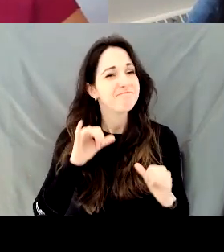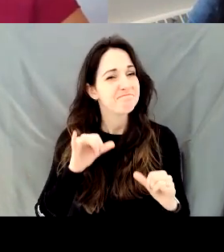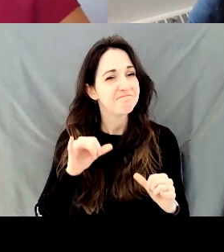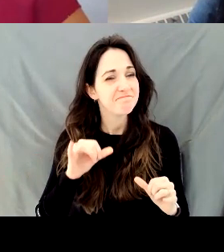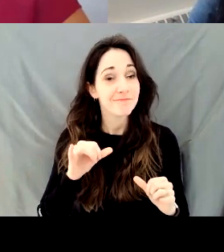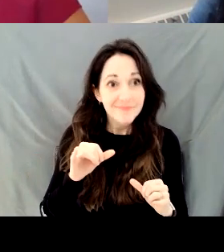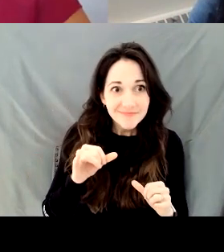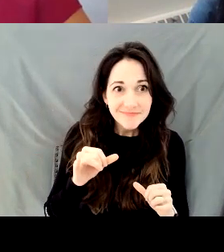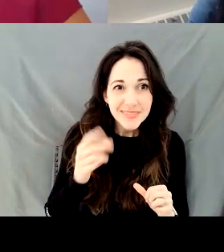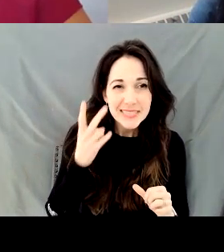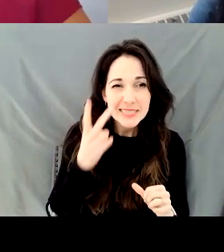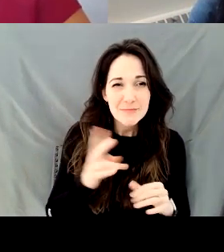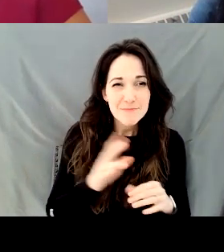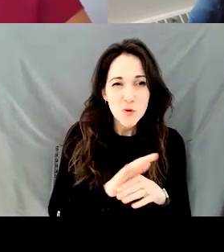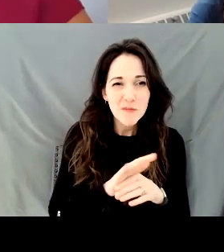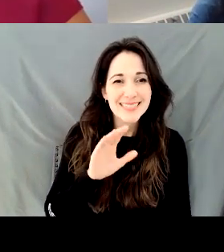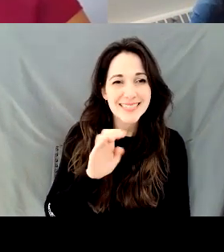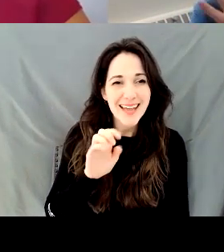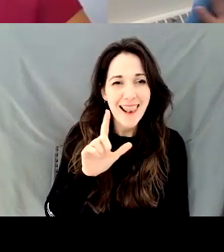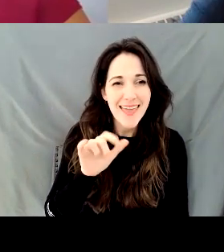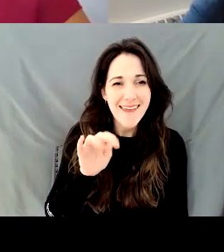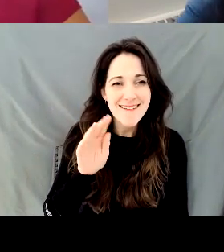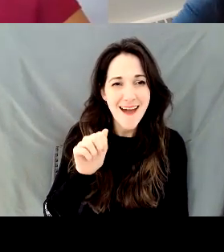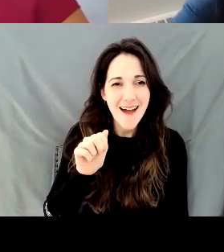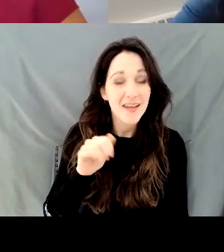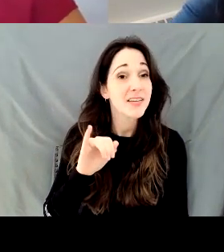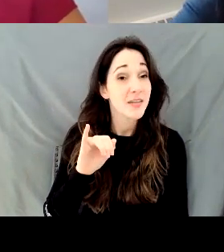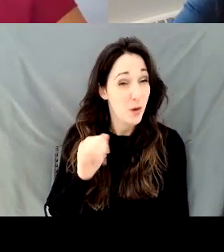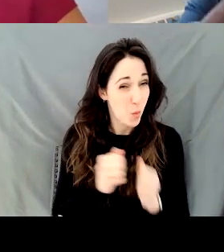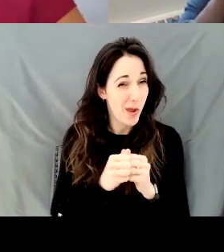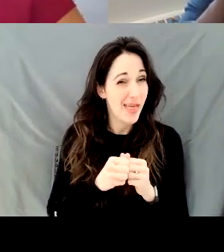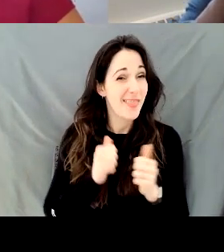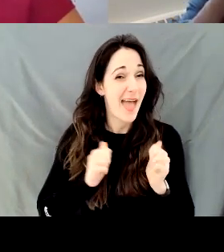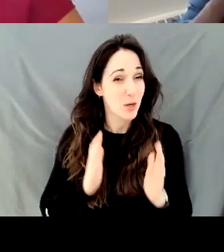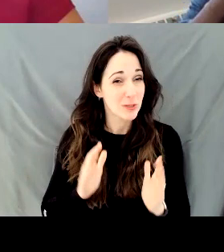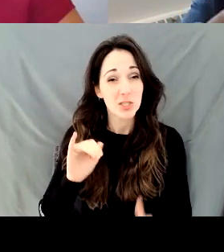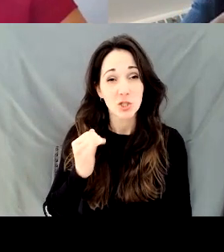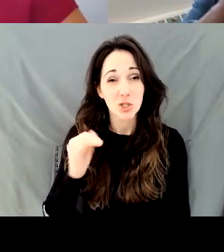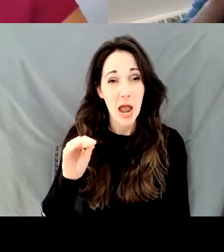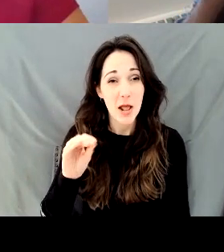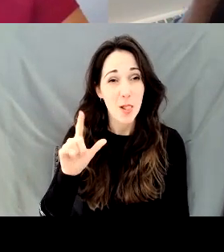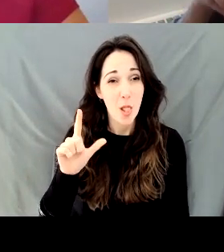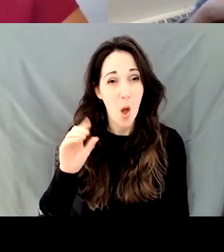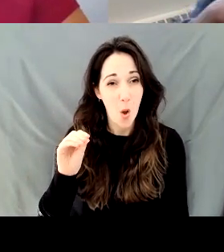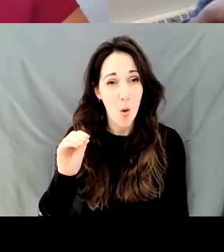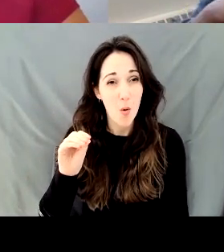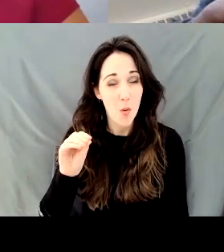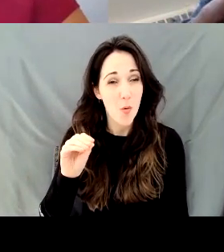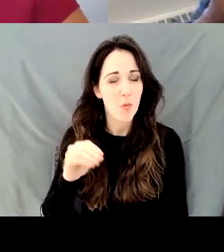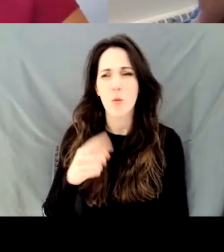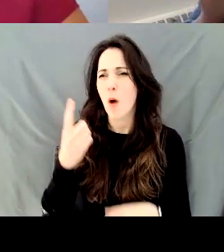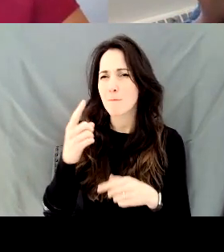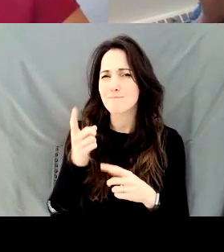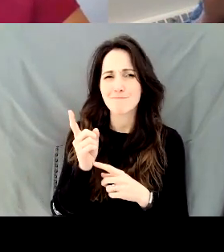watched the movie Selena, the J-Lo Selena, so there's a moment where Selena's